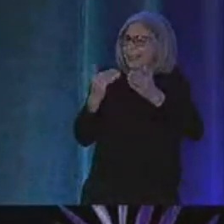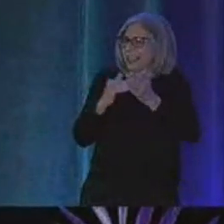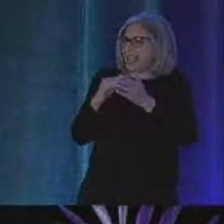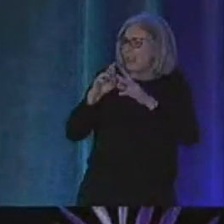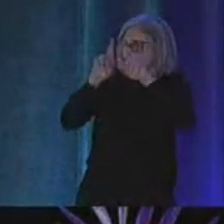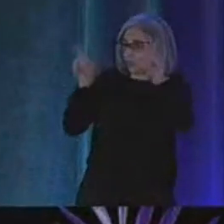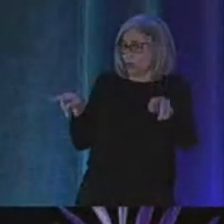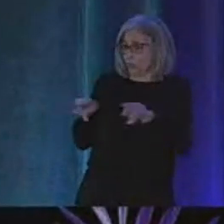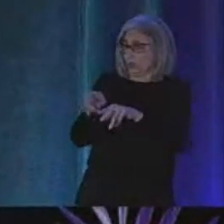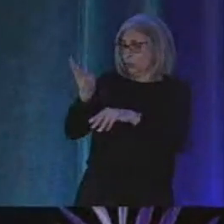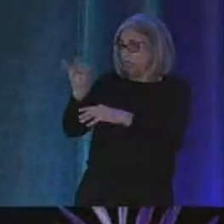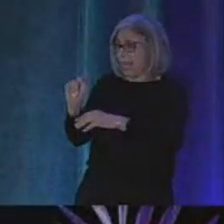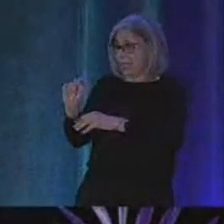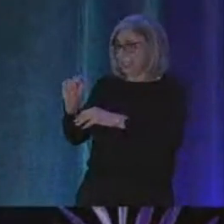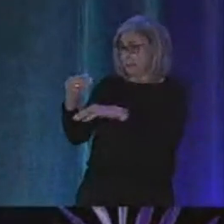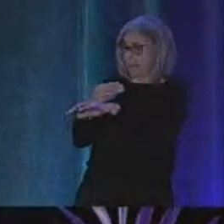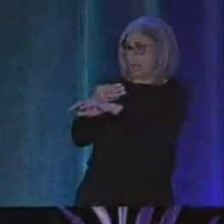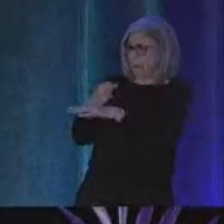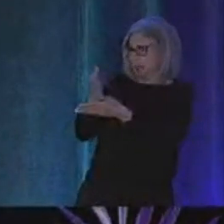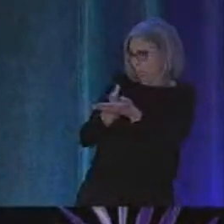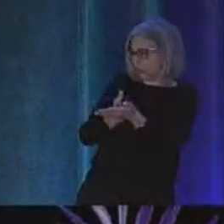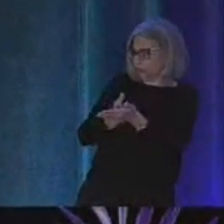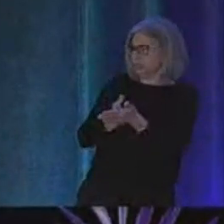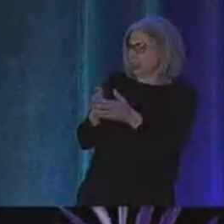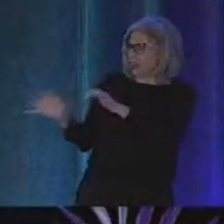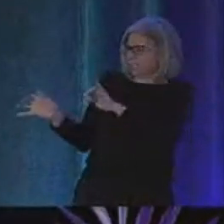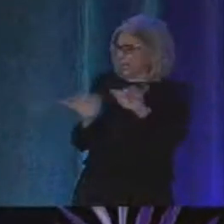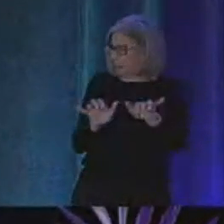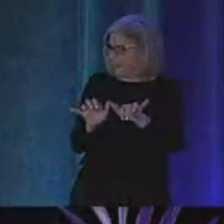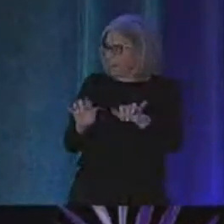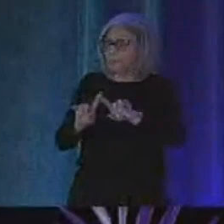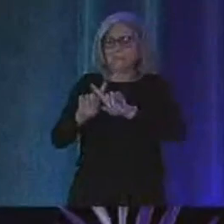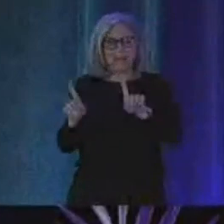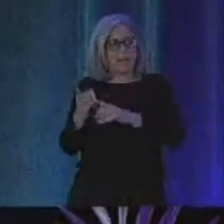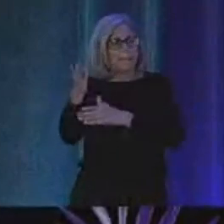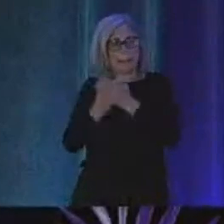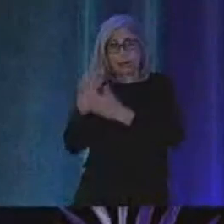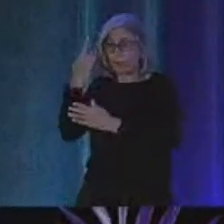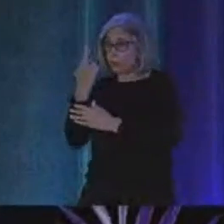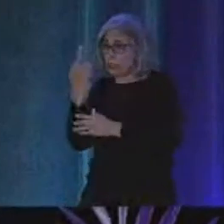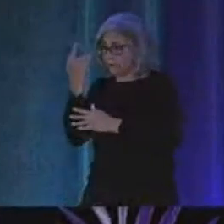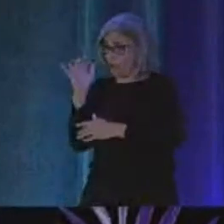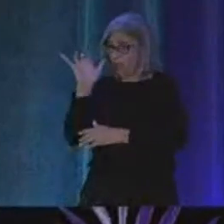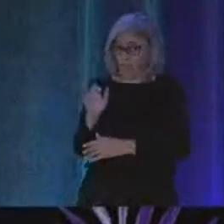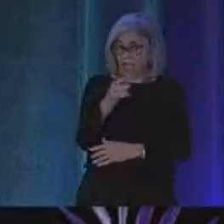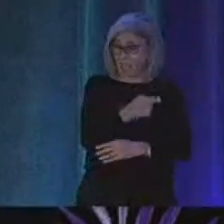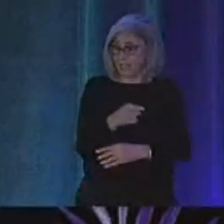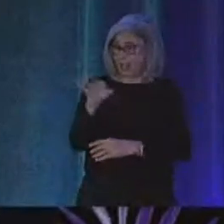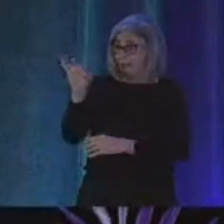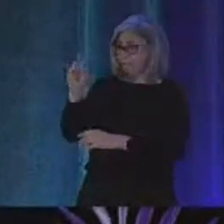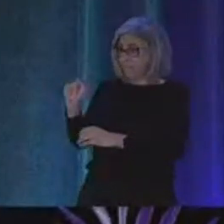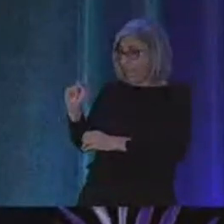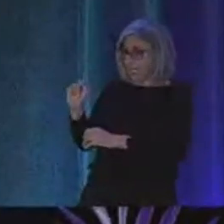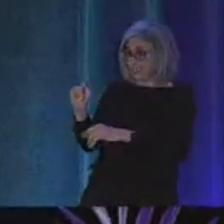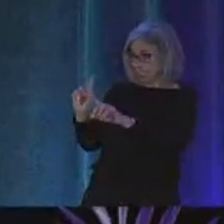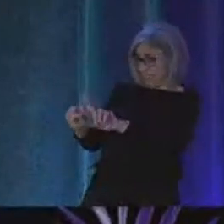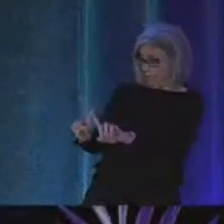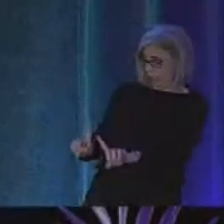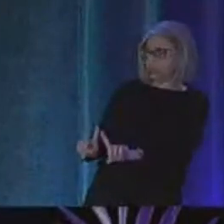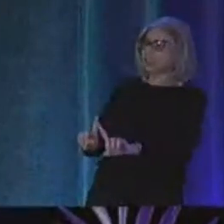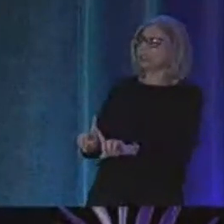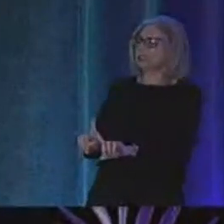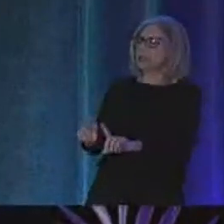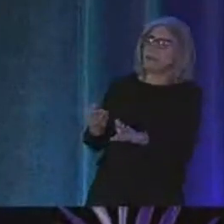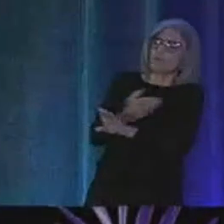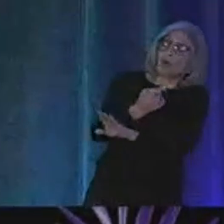React Miami portion. So part of the reason for that font differences, before I talk about